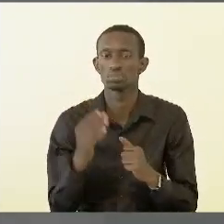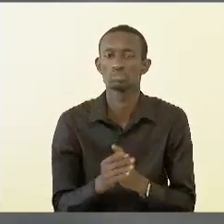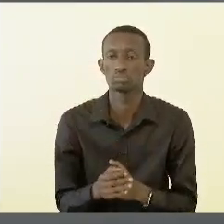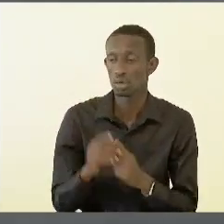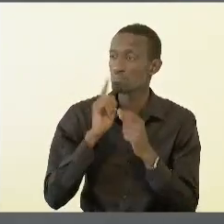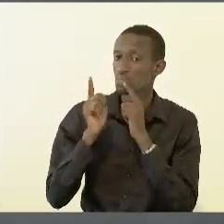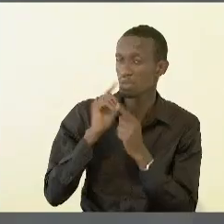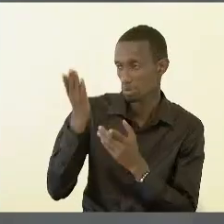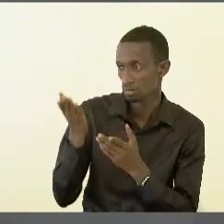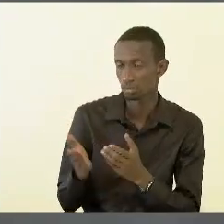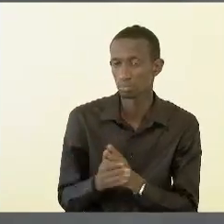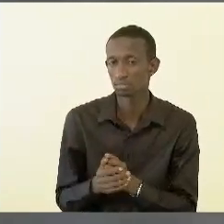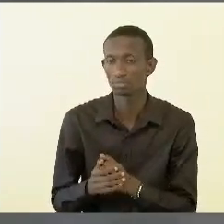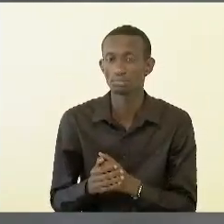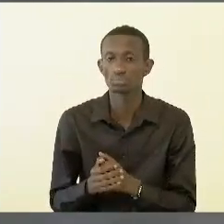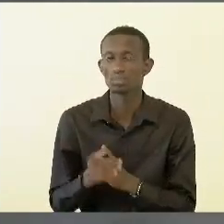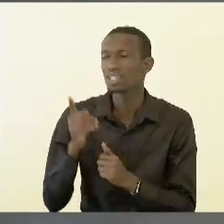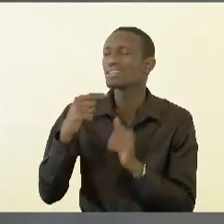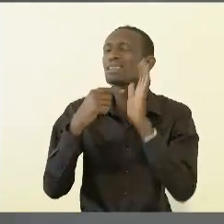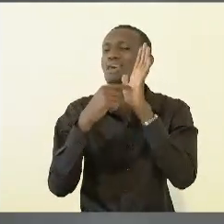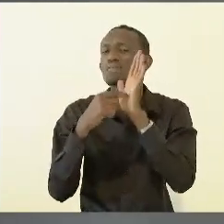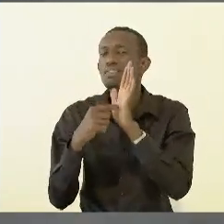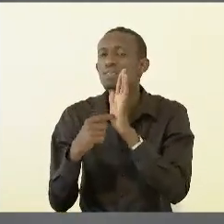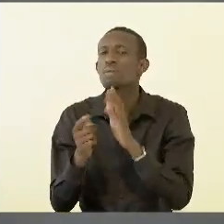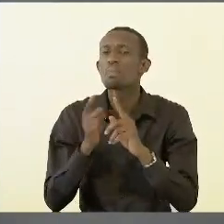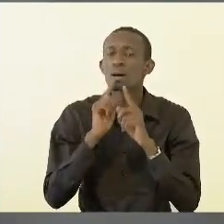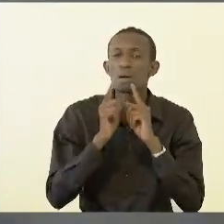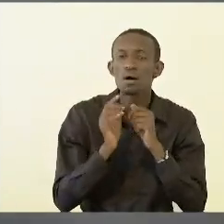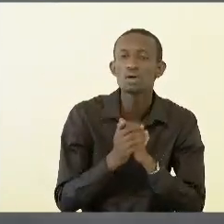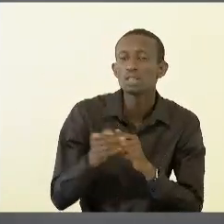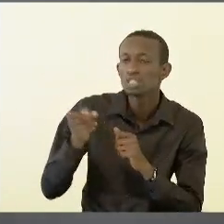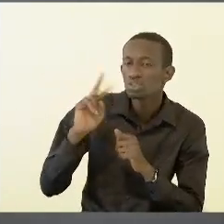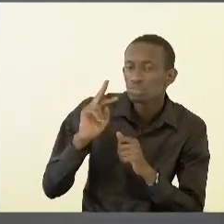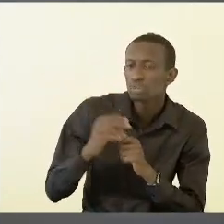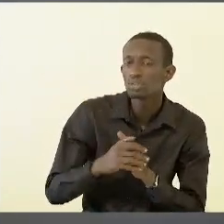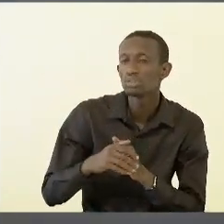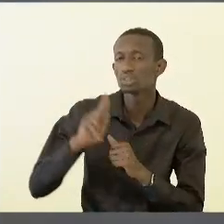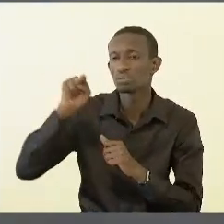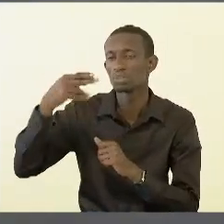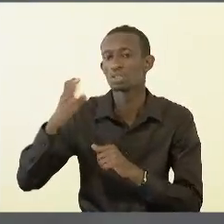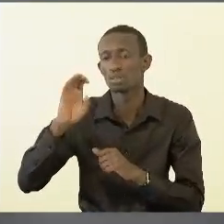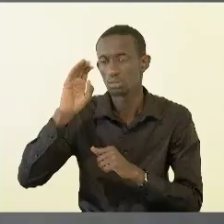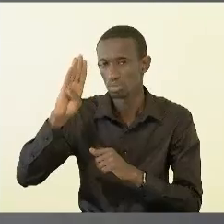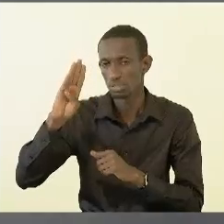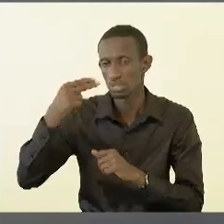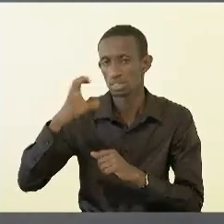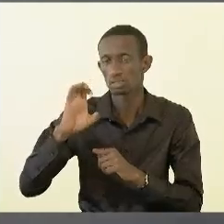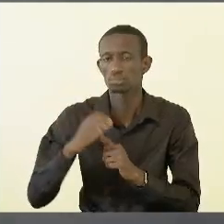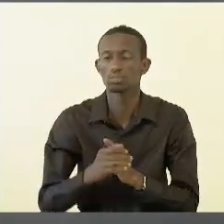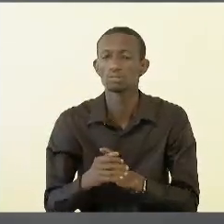colors, as we mentioned, indicate the color corresponds to the pH of the solution. The